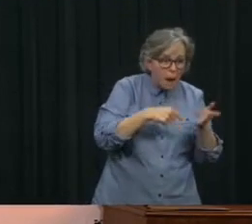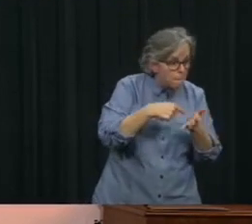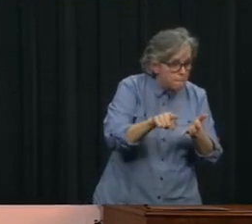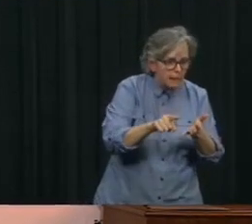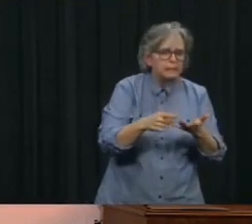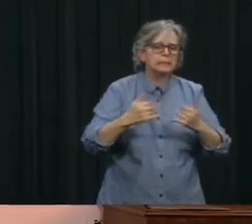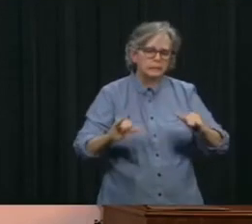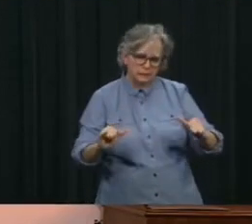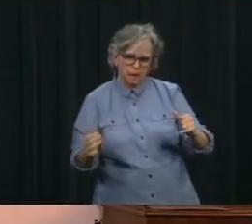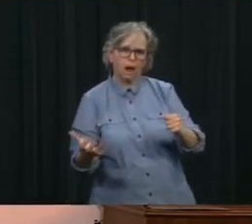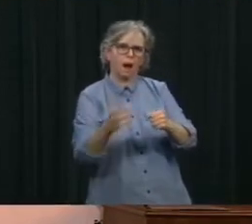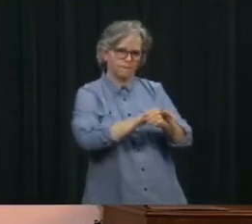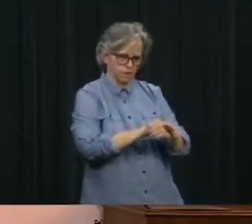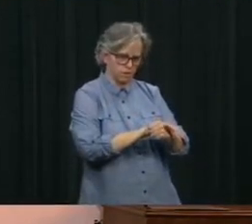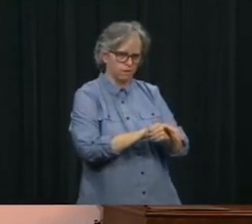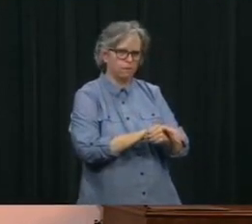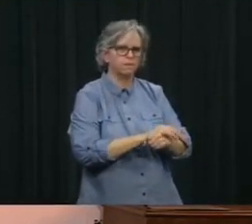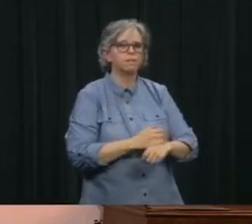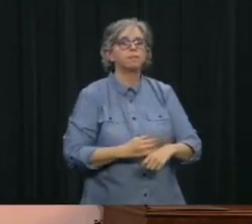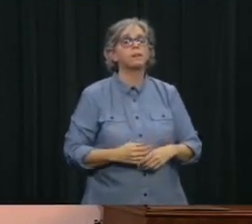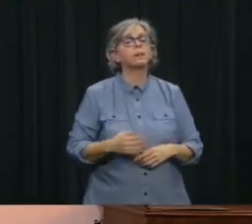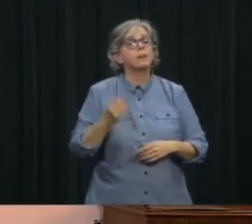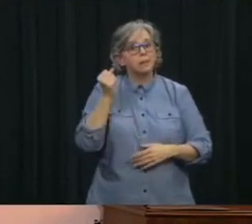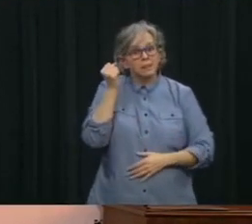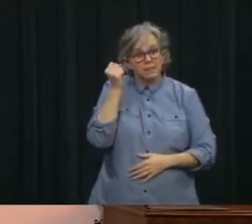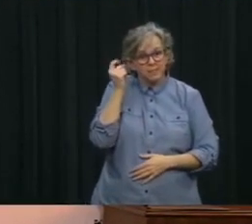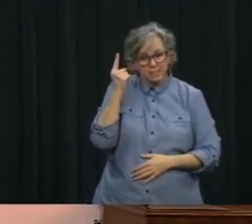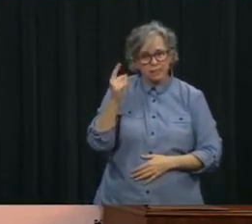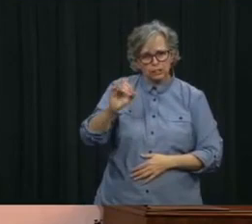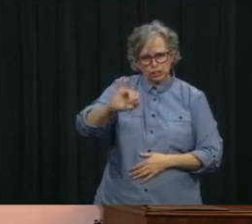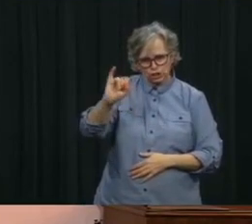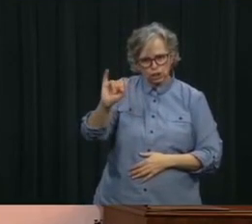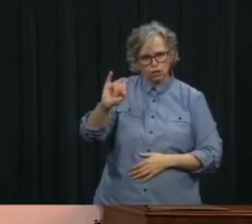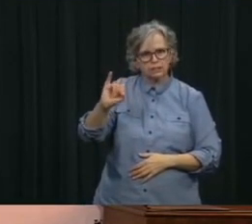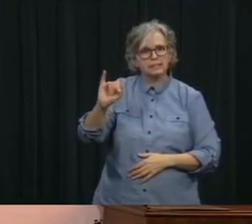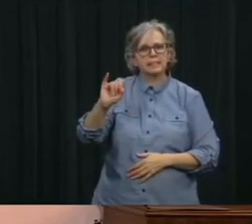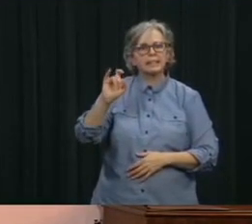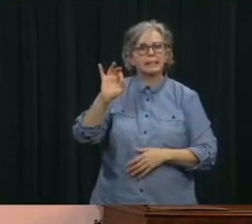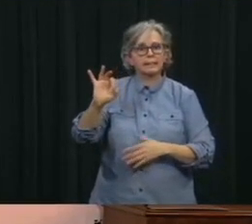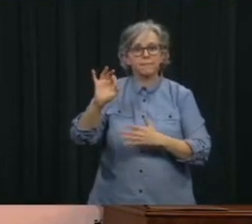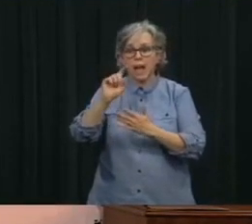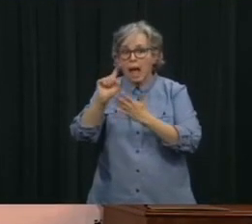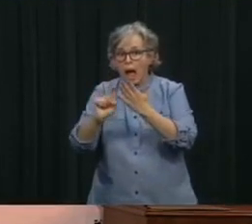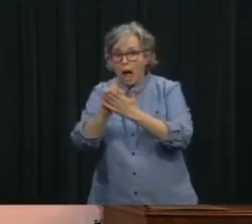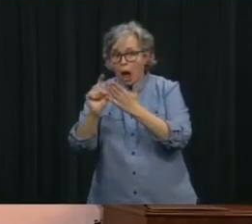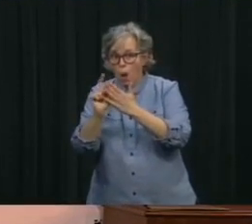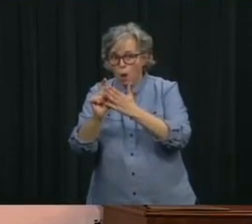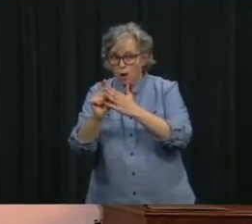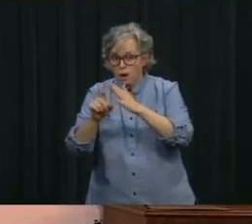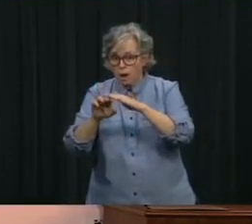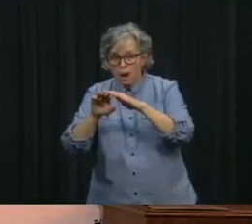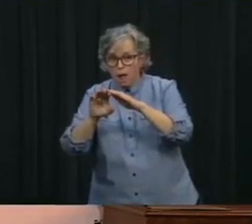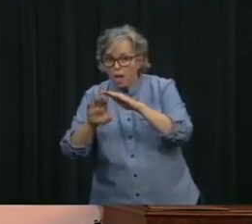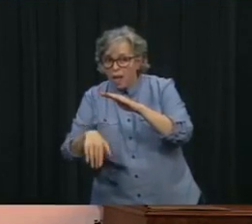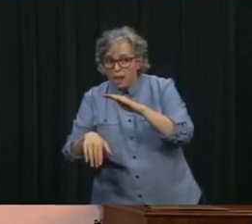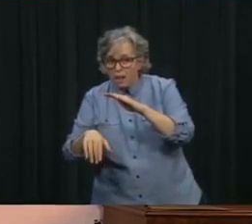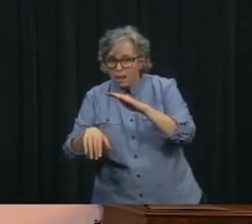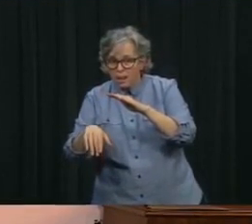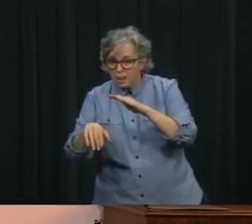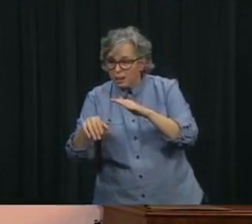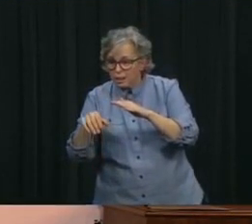in the hours that they worked per week. They will be issuing the details of this